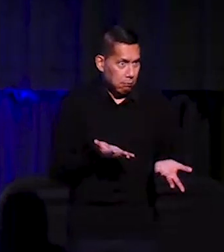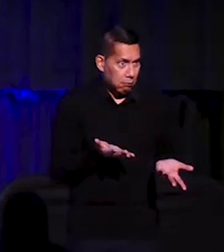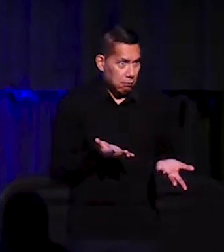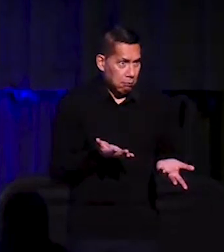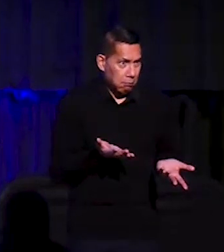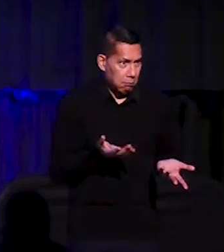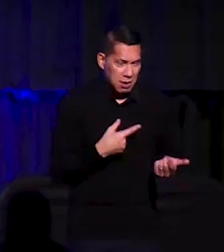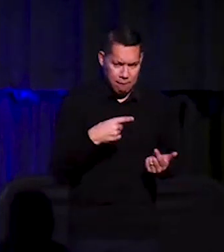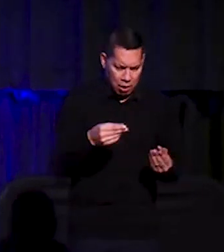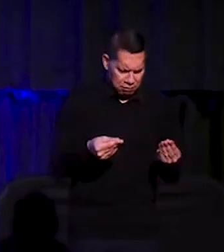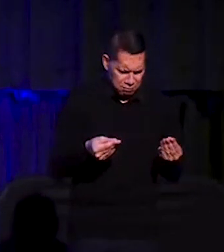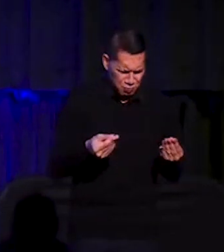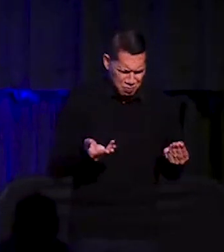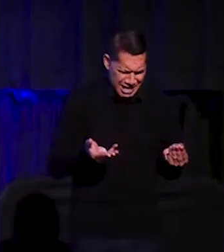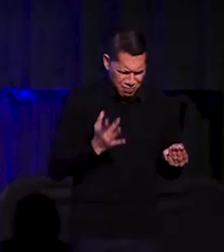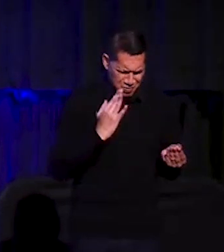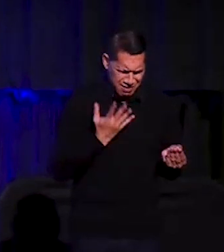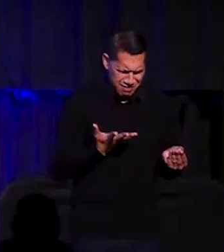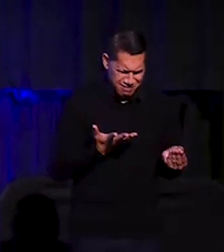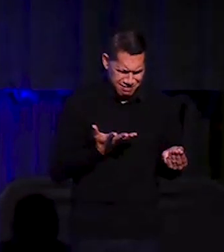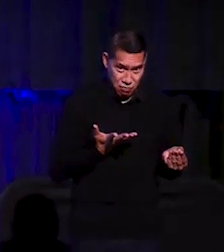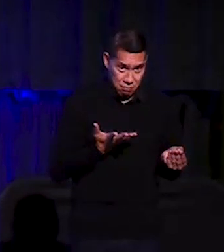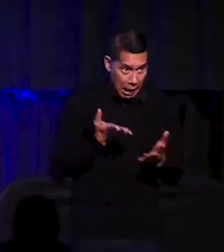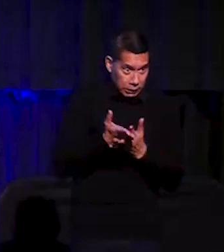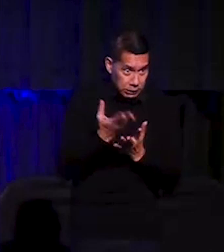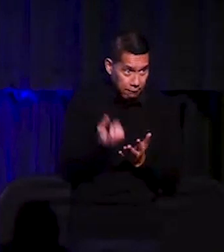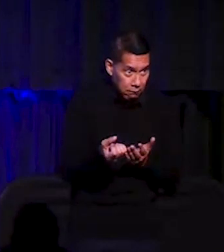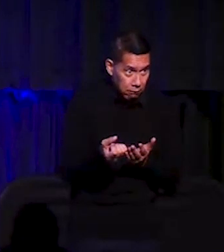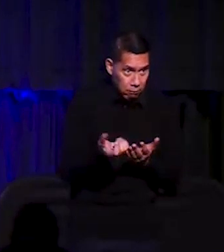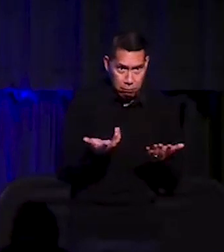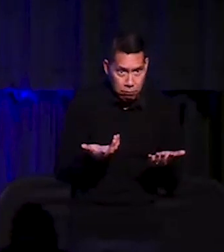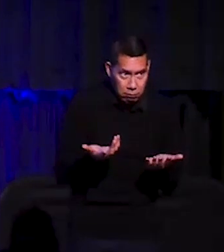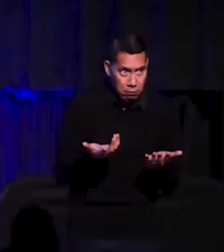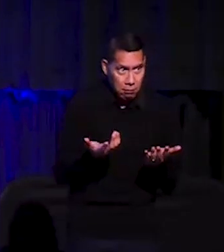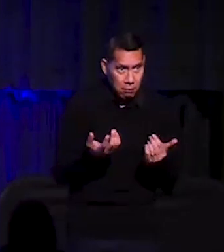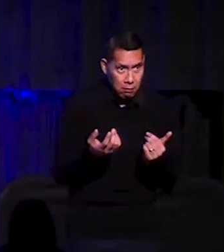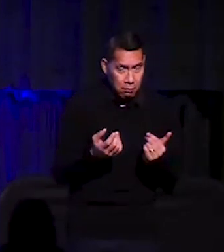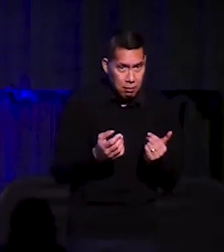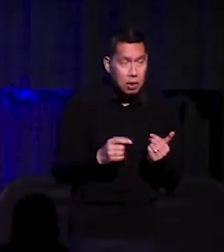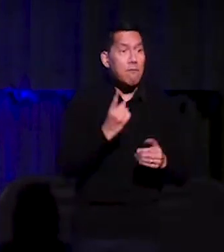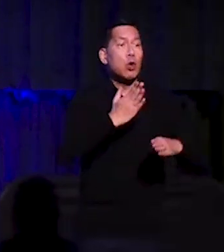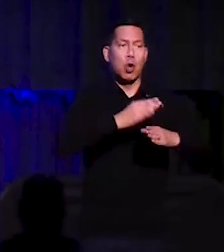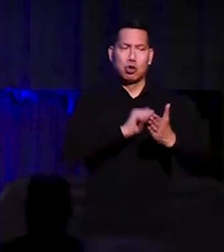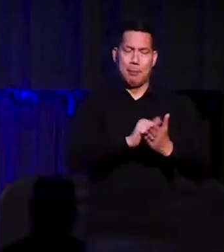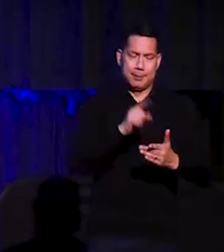And things can be very technically accessible. 10 out of 10 meeting WCAG. This is my first mention of WCAG today, by the